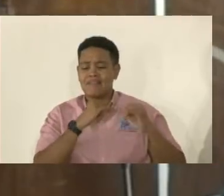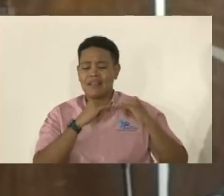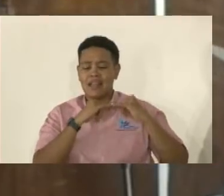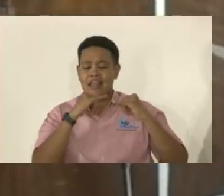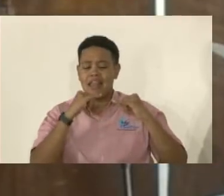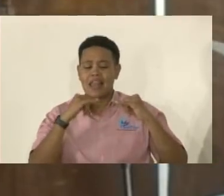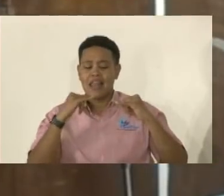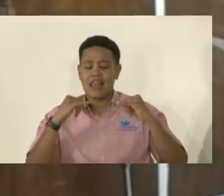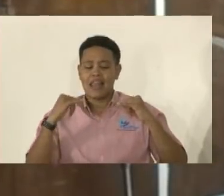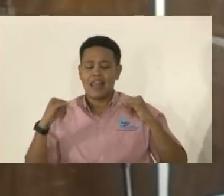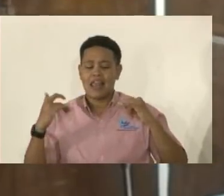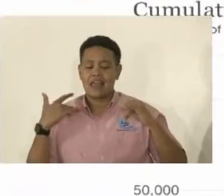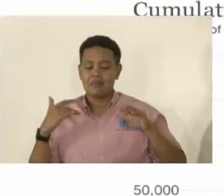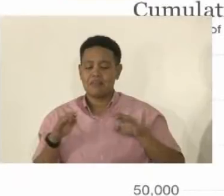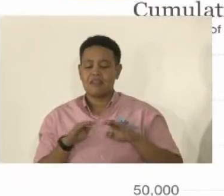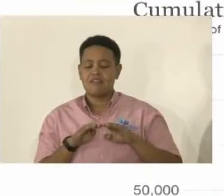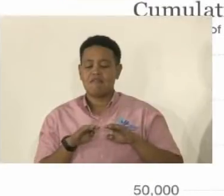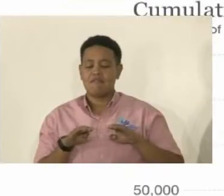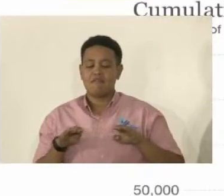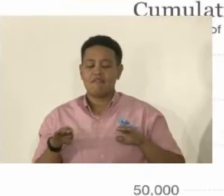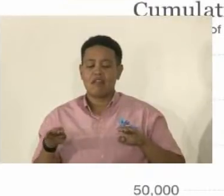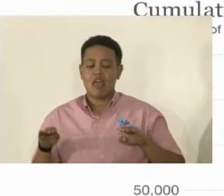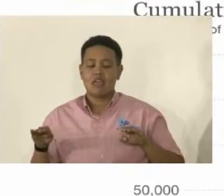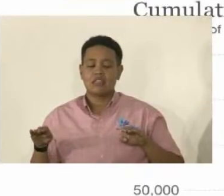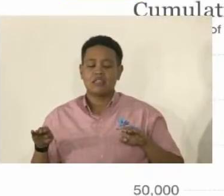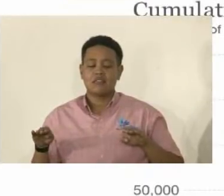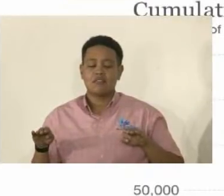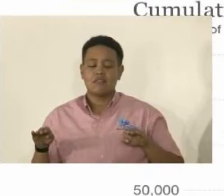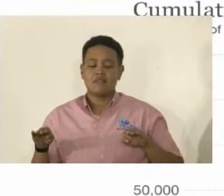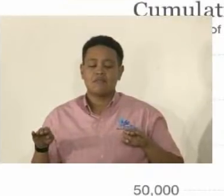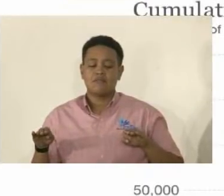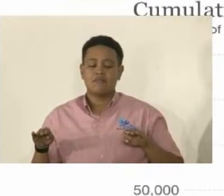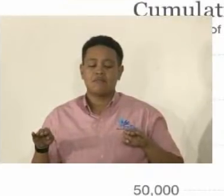It's imperceptible at this stage that there